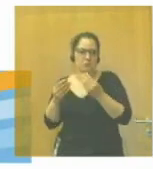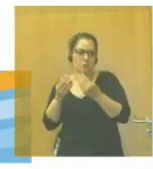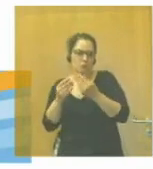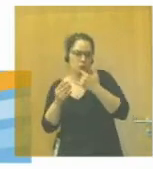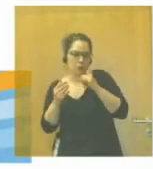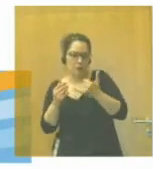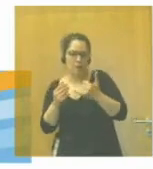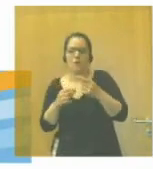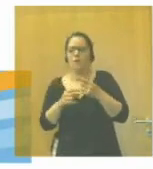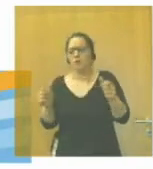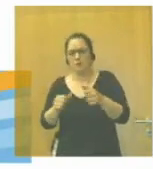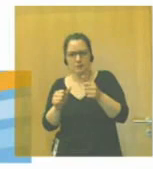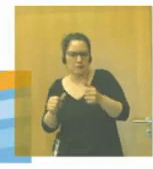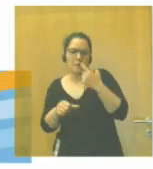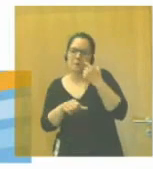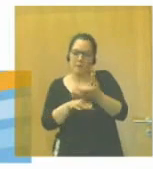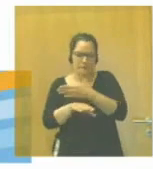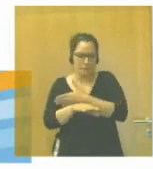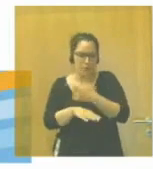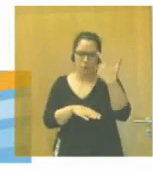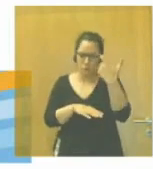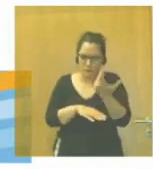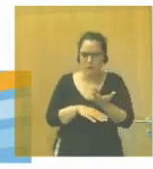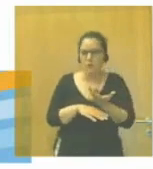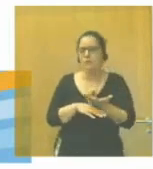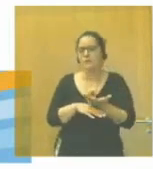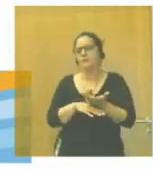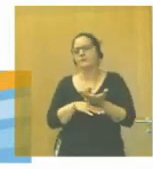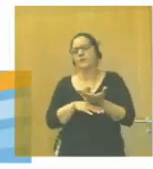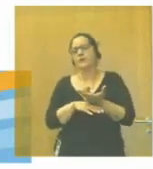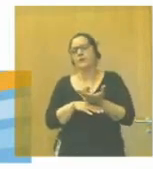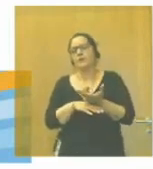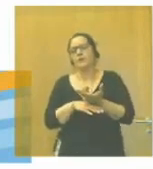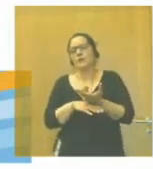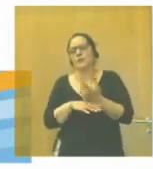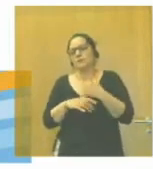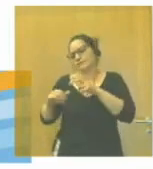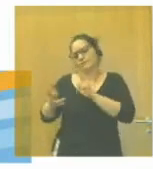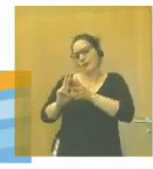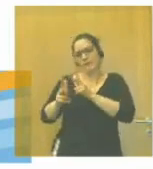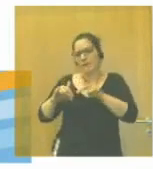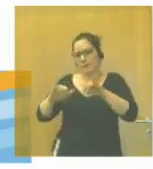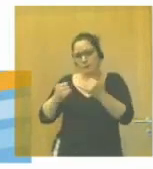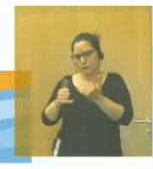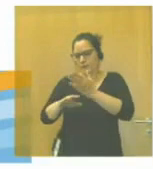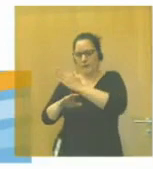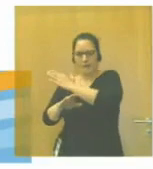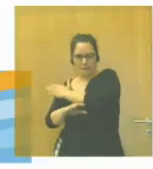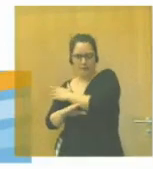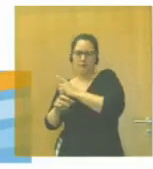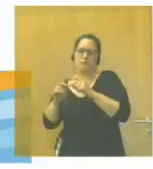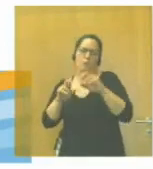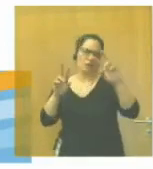suicide prevention, it incorporates many of the factors that we've already talked about, key risk and protective factors, strong